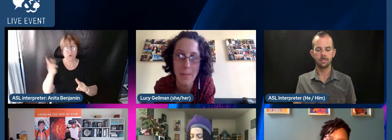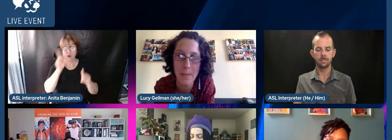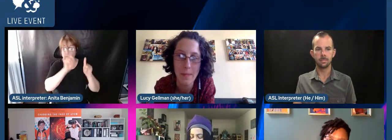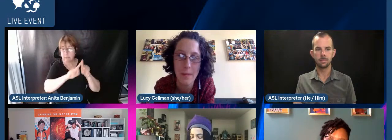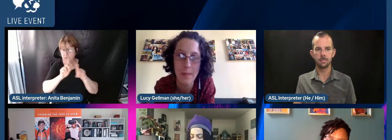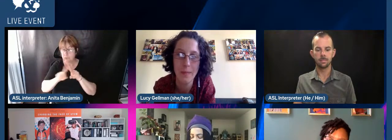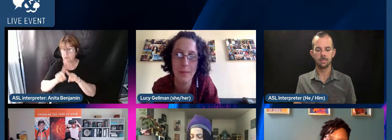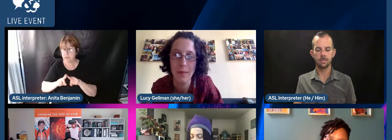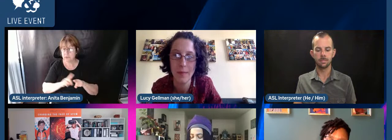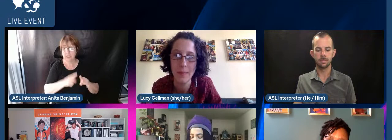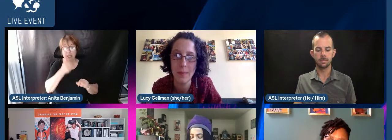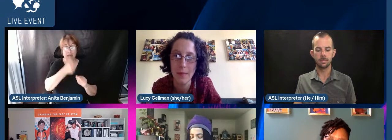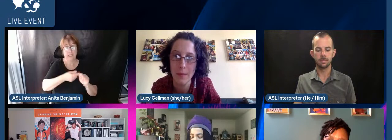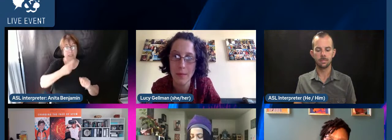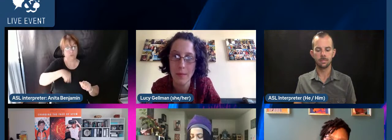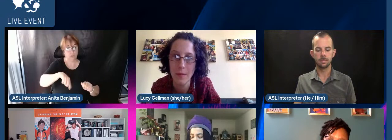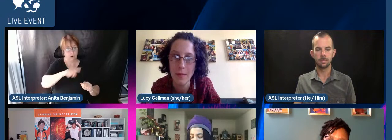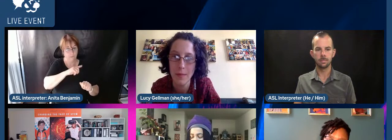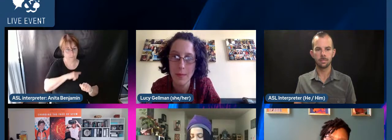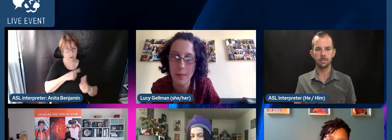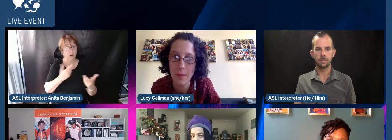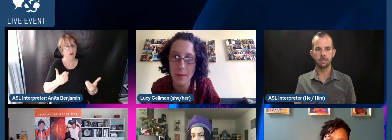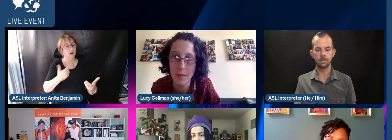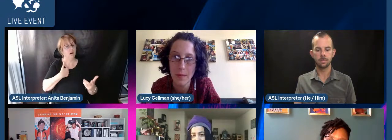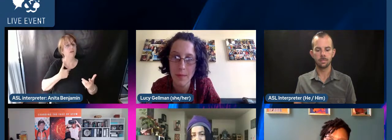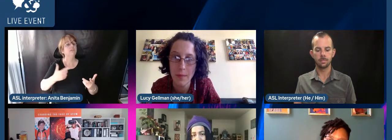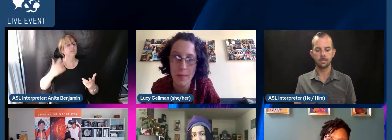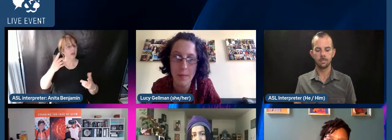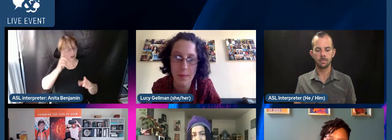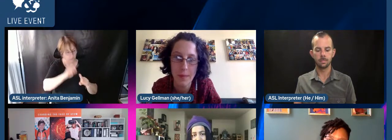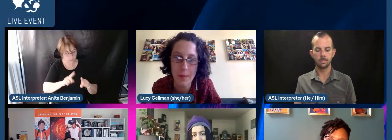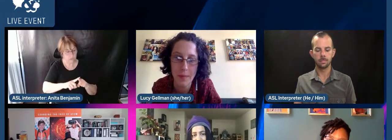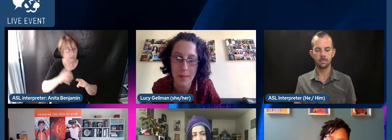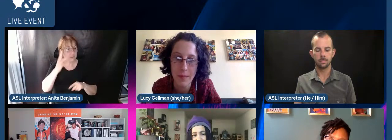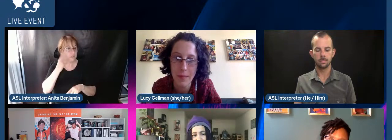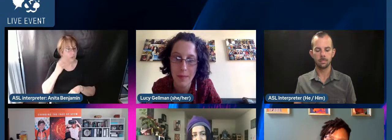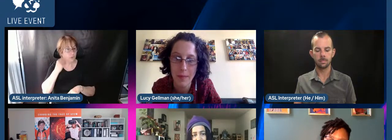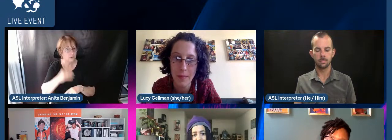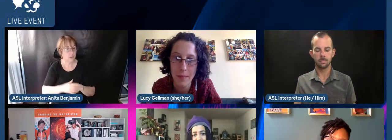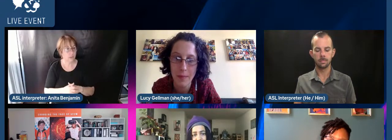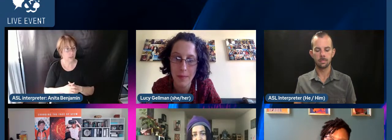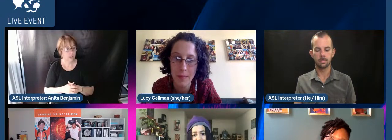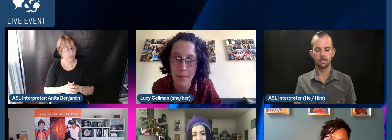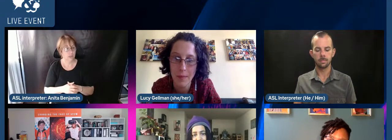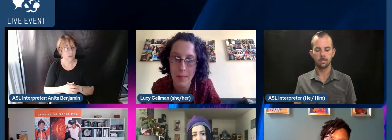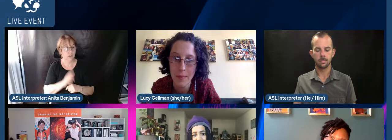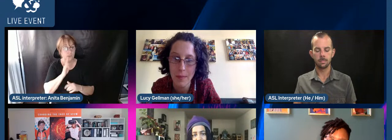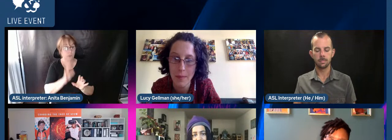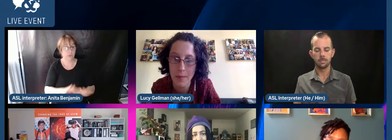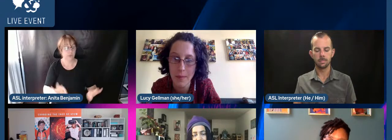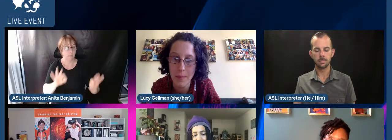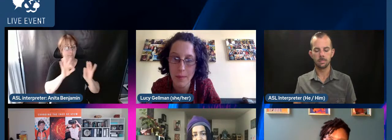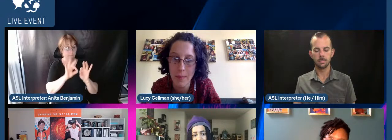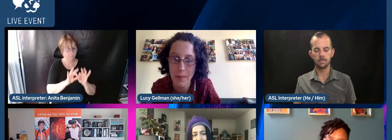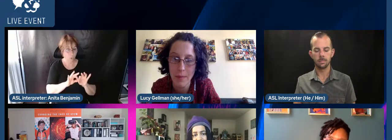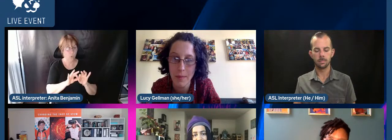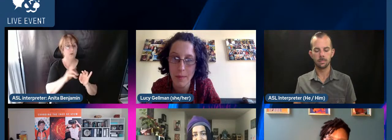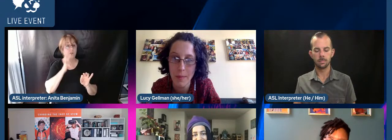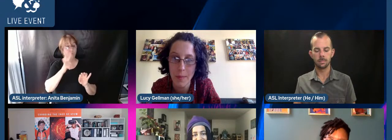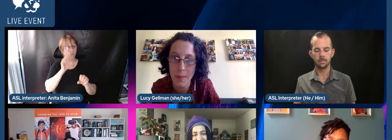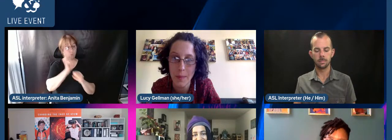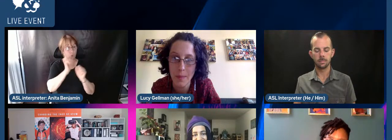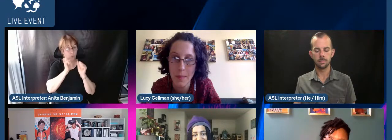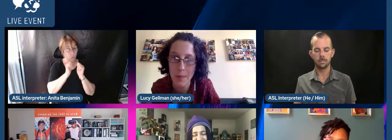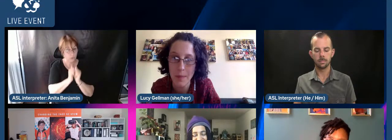know, each of us up here in this channel are very different. And as long as we keep chipping